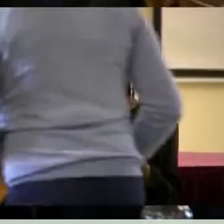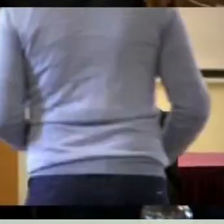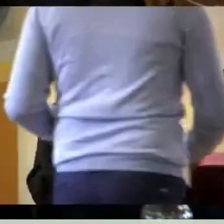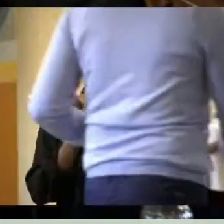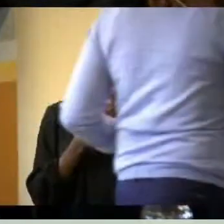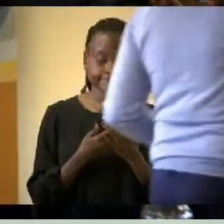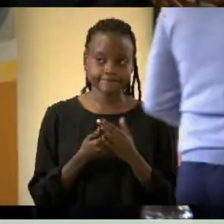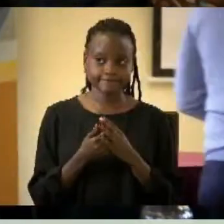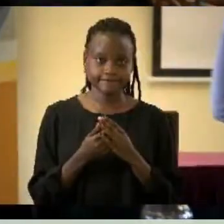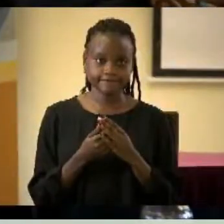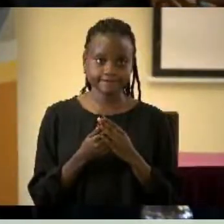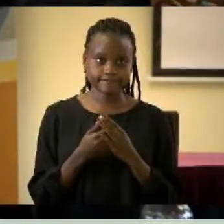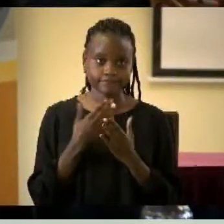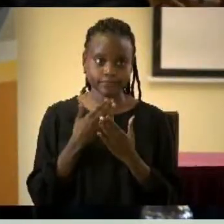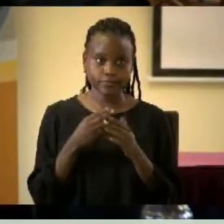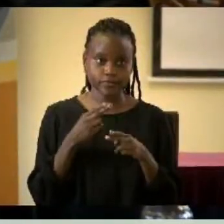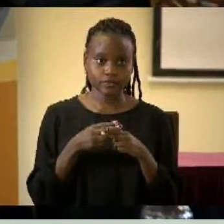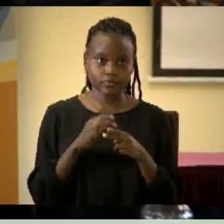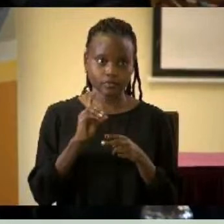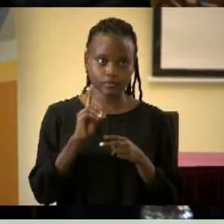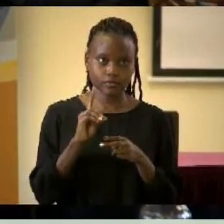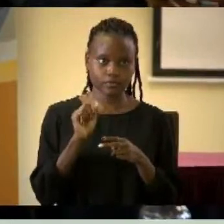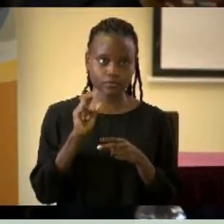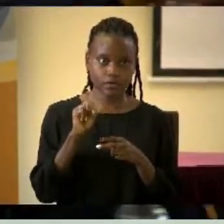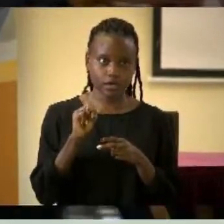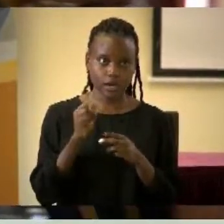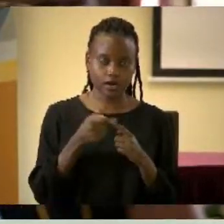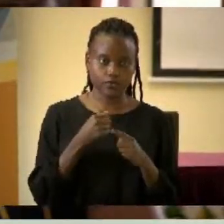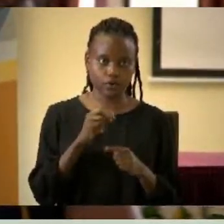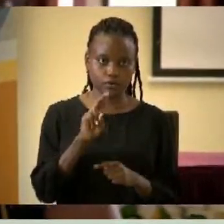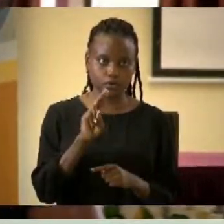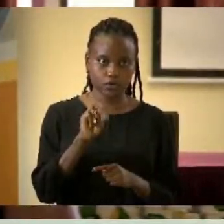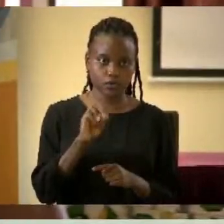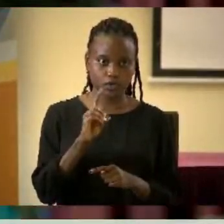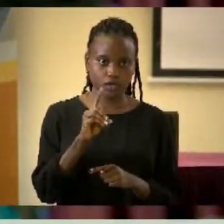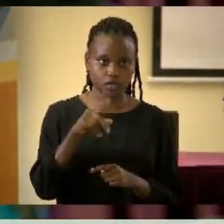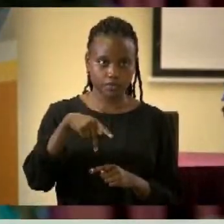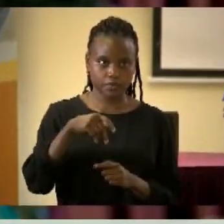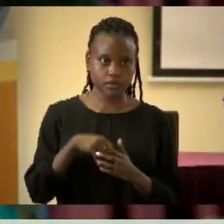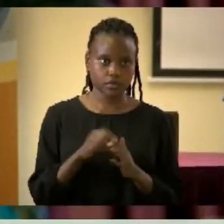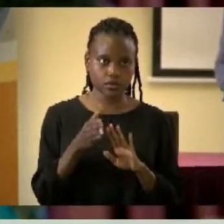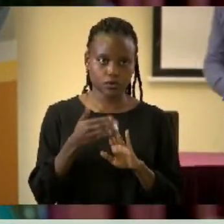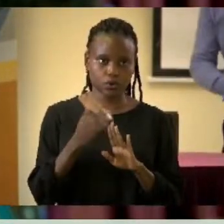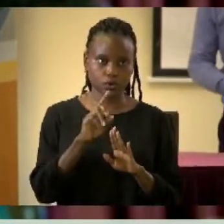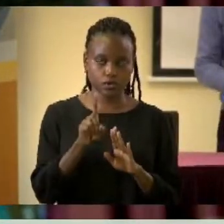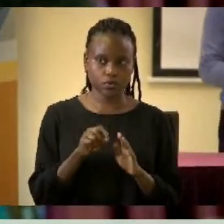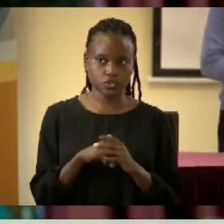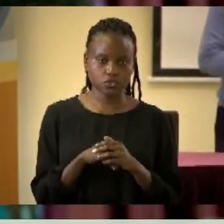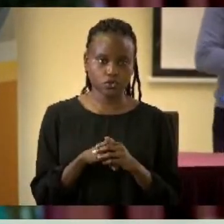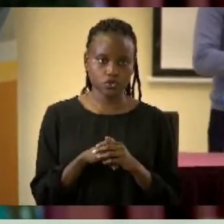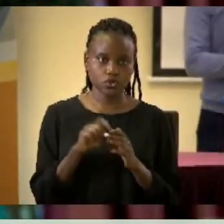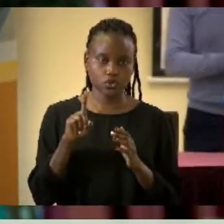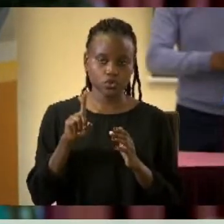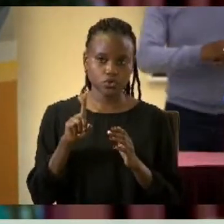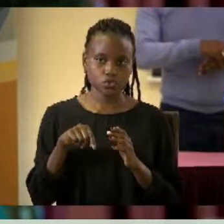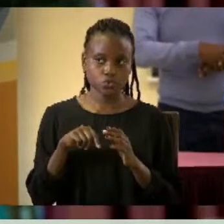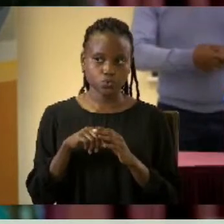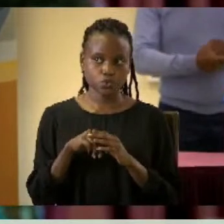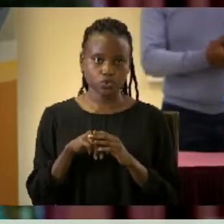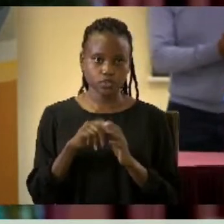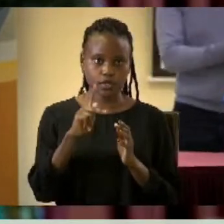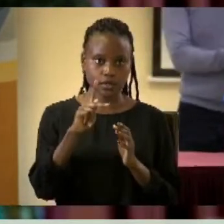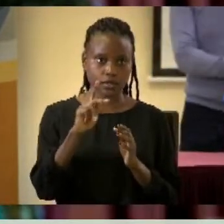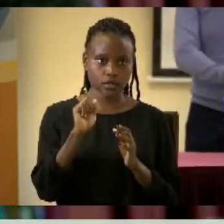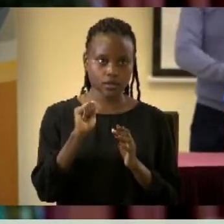Thank you very much. My name is Dan Juma from UNDP. Just a quick question, and relating this to what